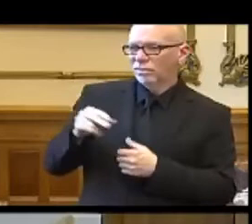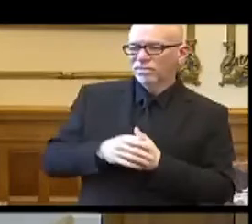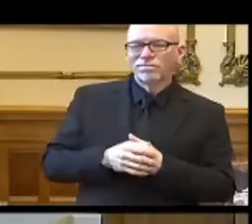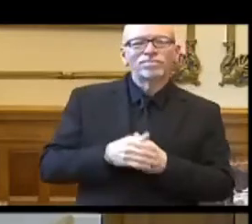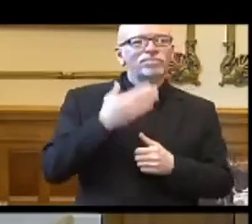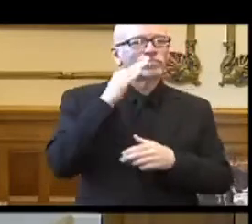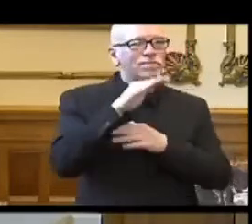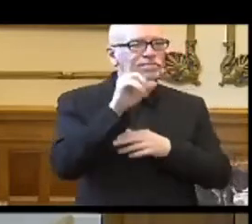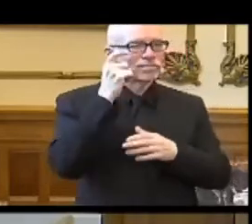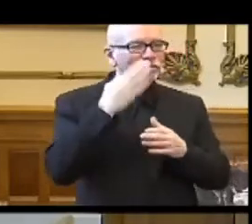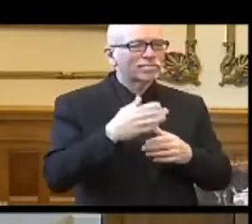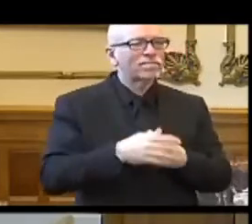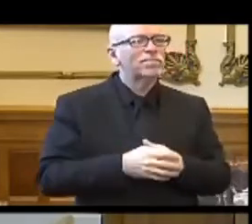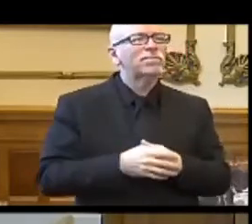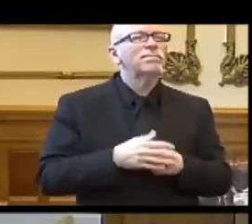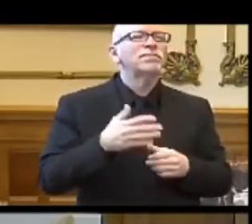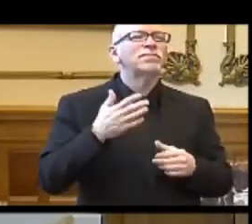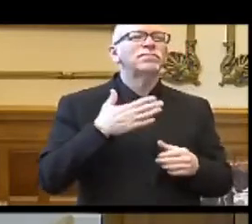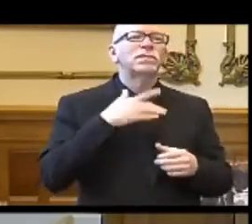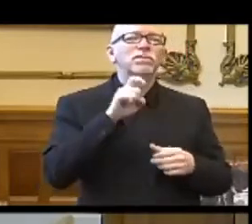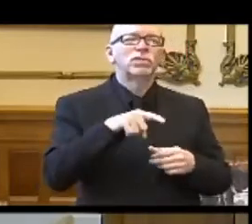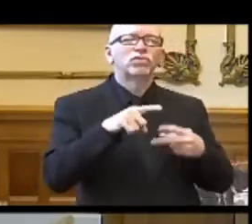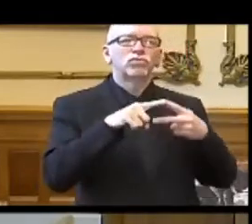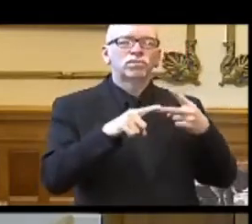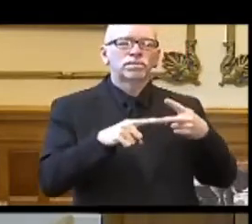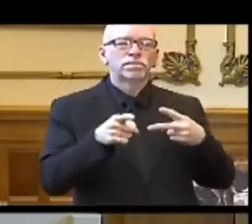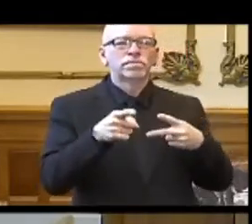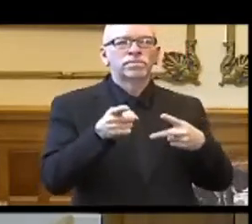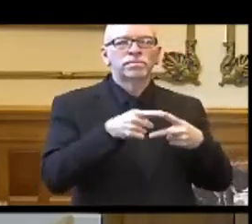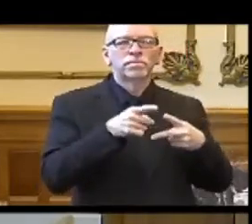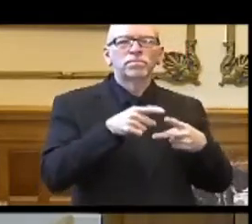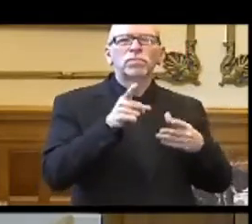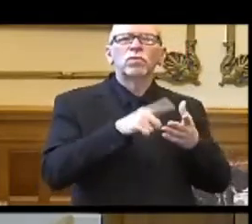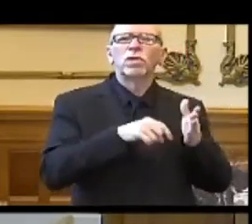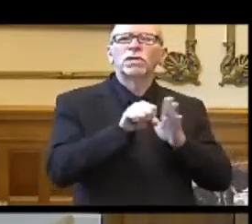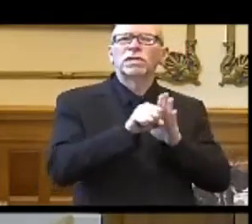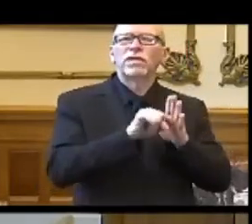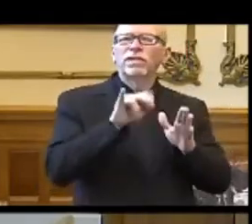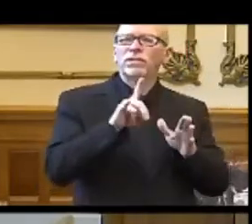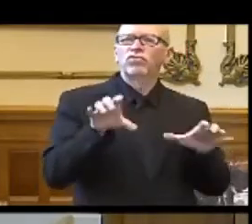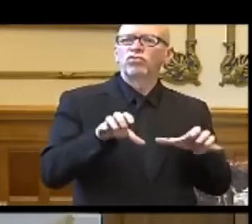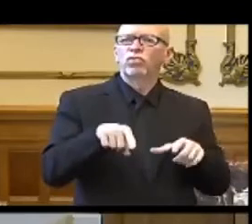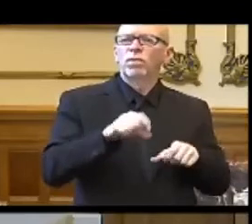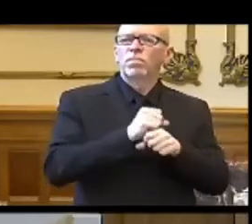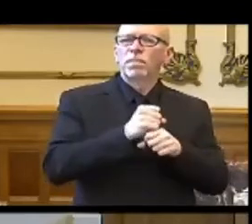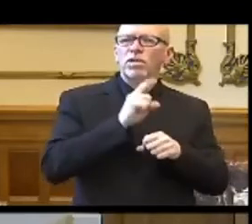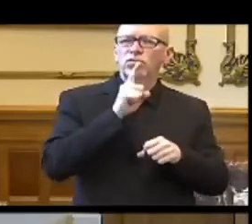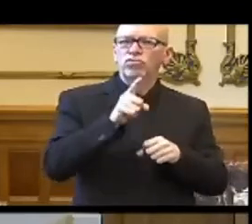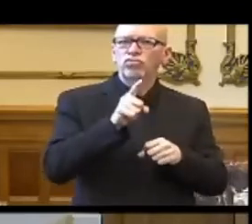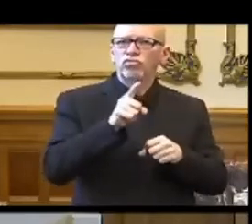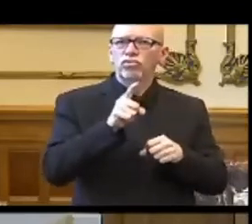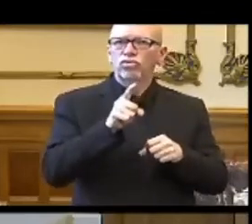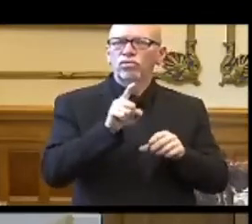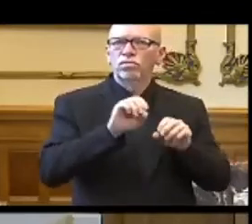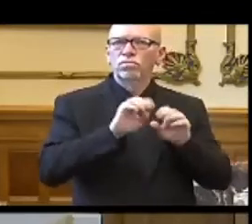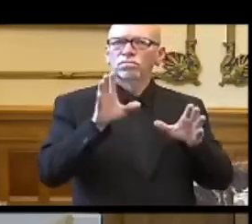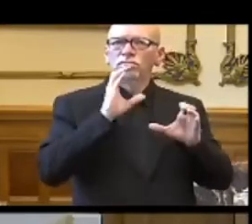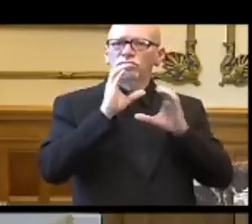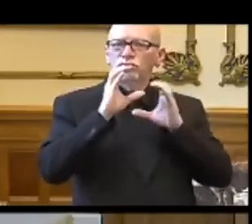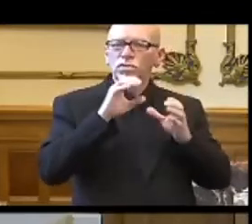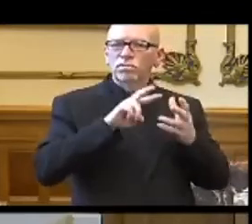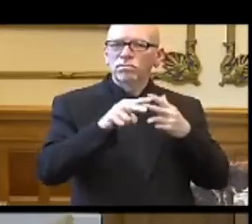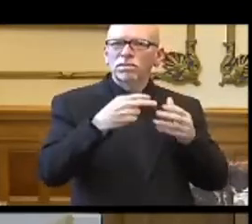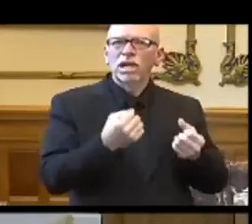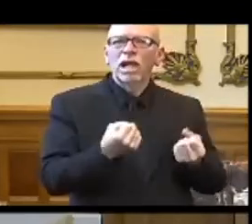Good afternoon, Governor. My question is two parts. Firstly, what is the state of Indiana doing to ensure transparency in regards to the